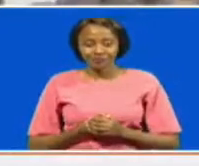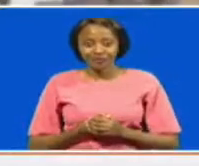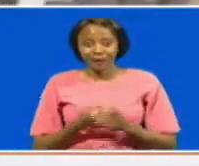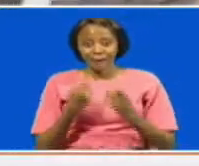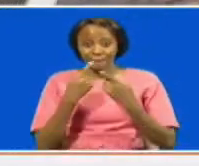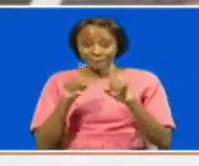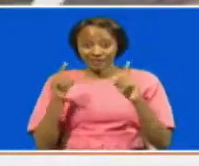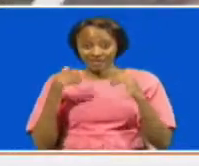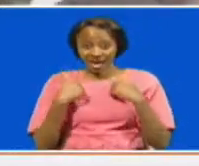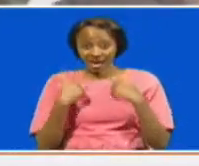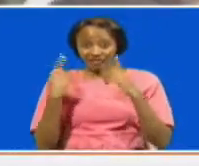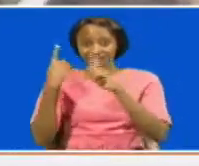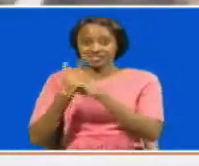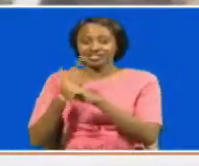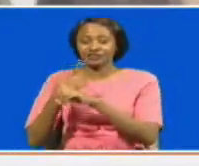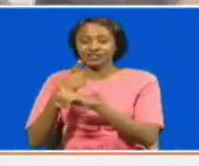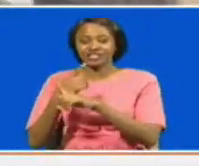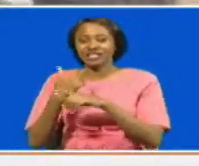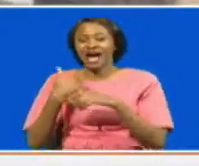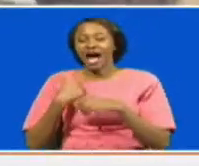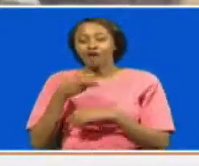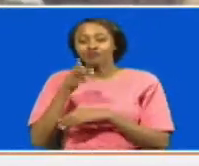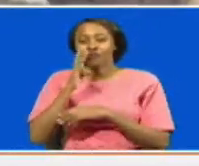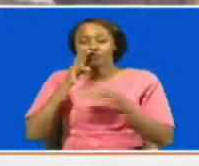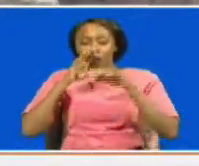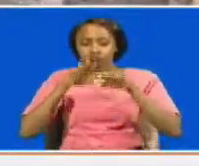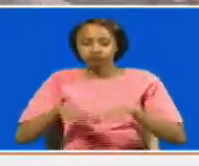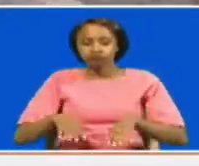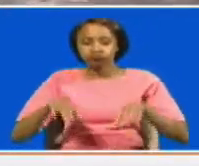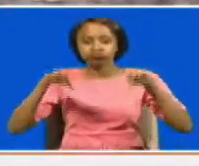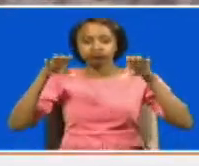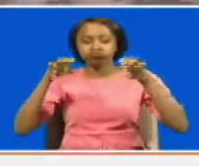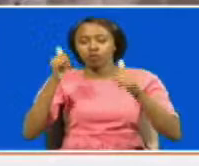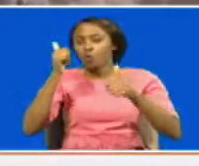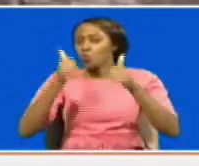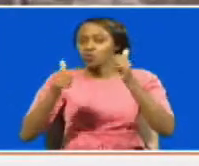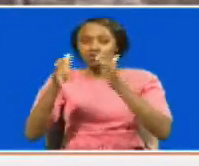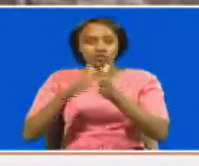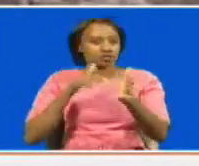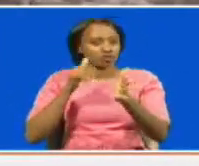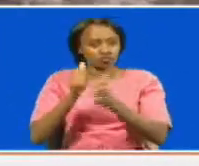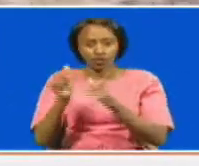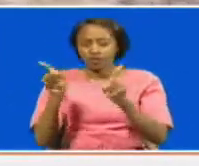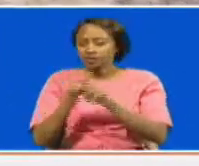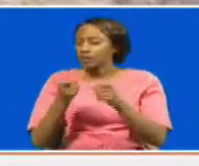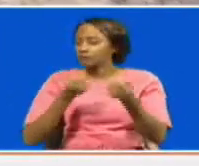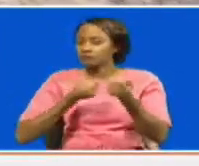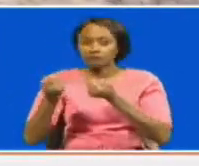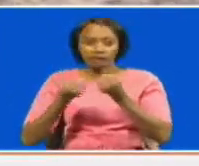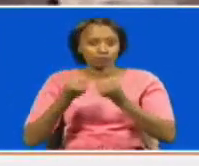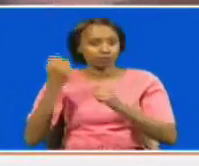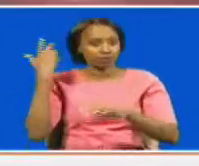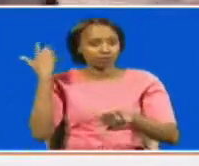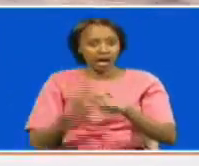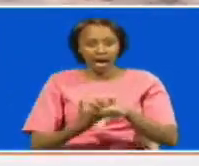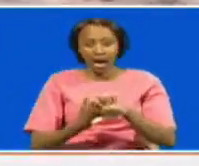leading sub-counties where heavy rains and flood have wreaked havoc and paralyzed transport network.